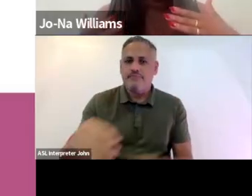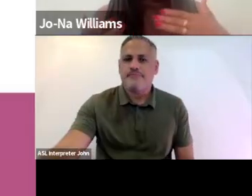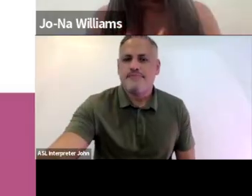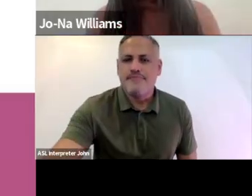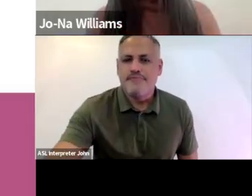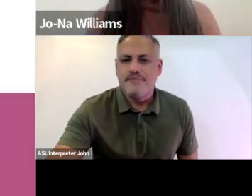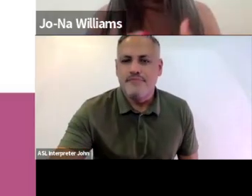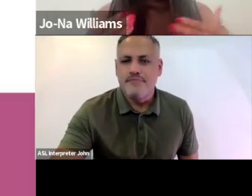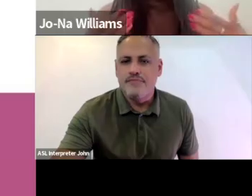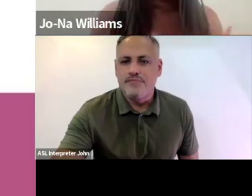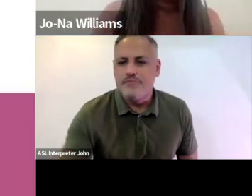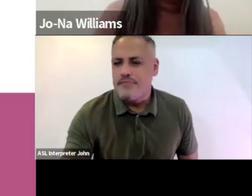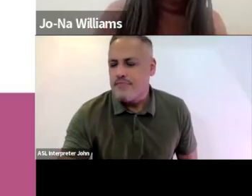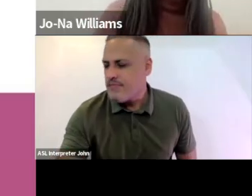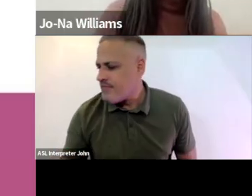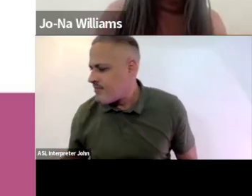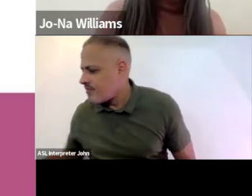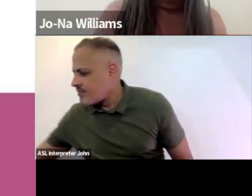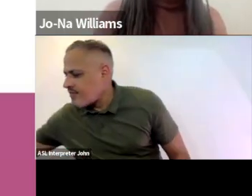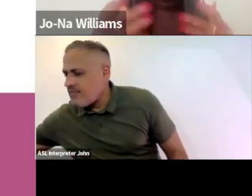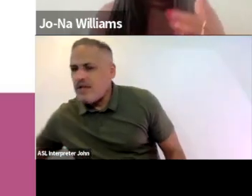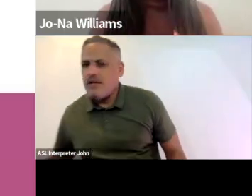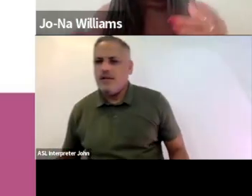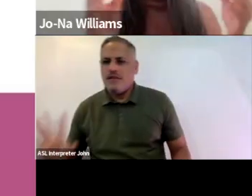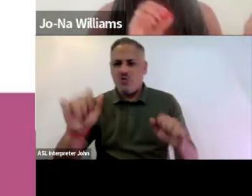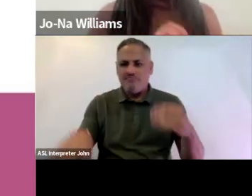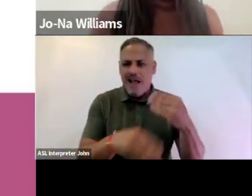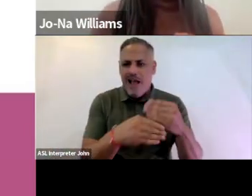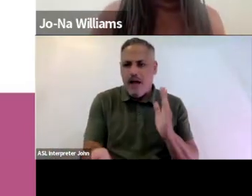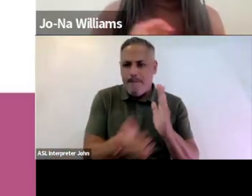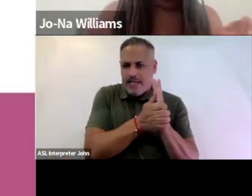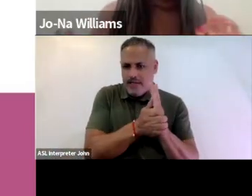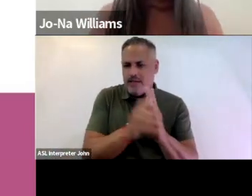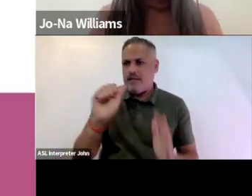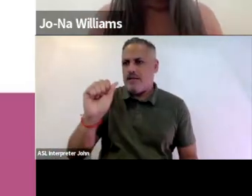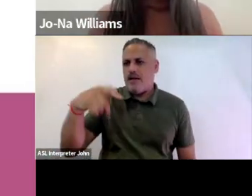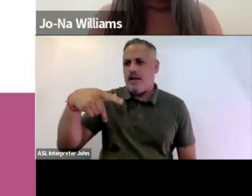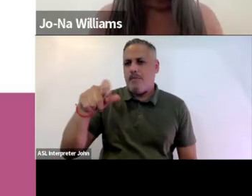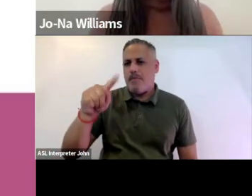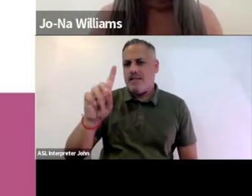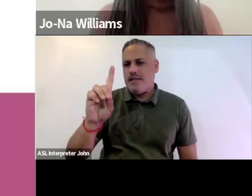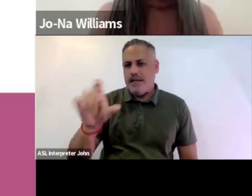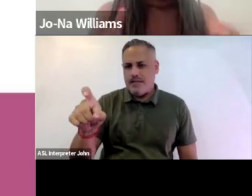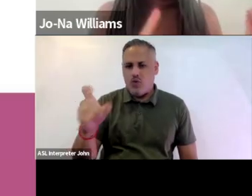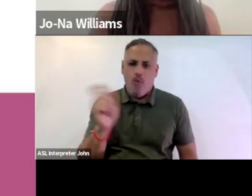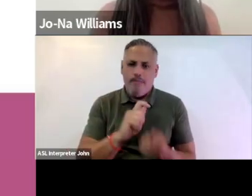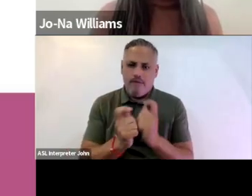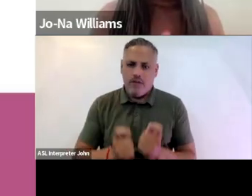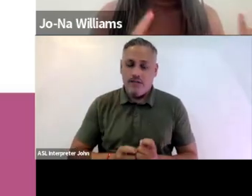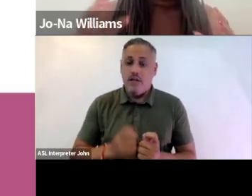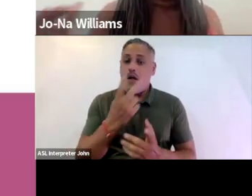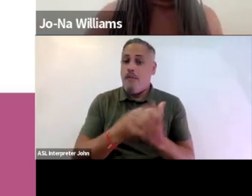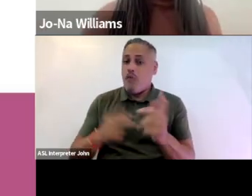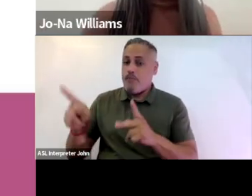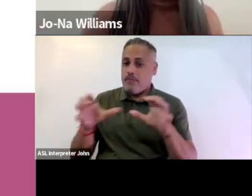call an appendix or a modification. And again, that would need to be signed by both parties, right?